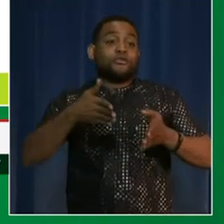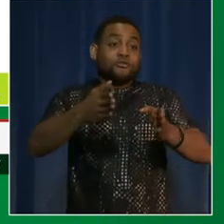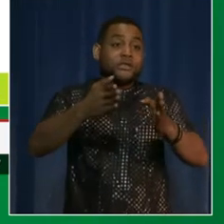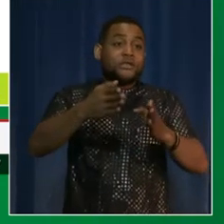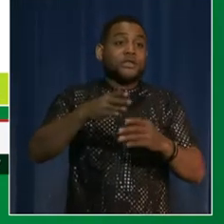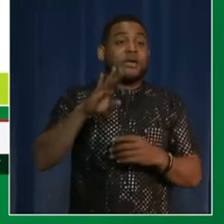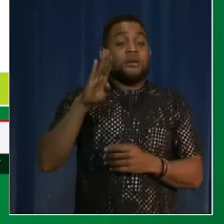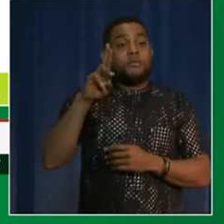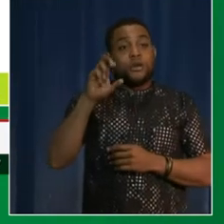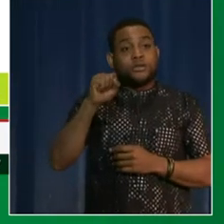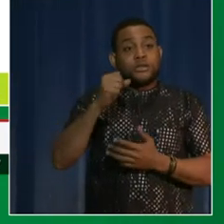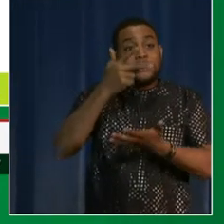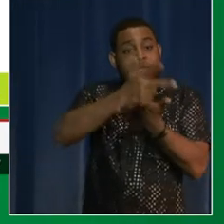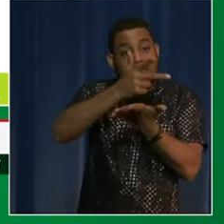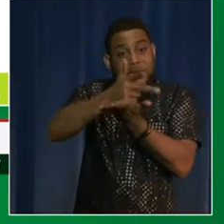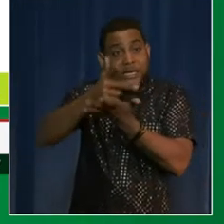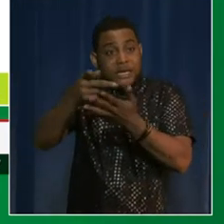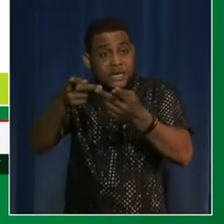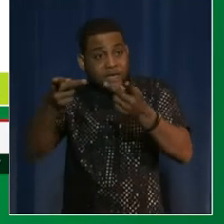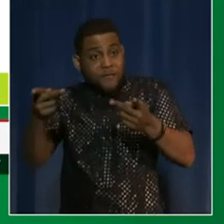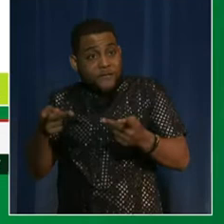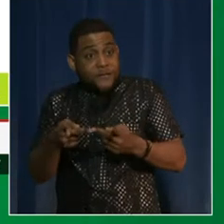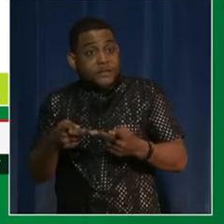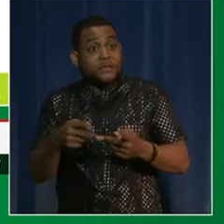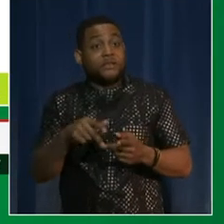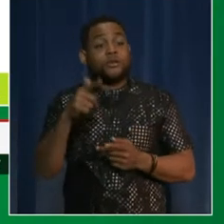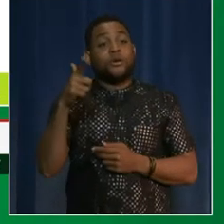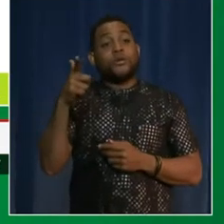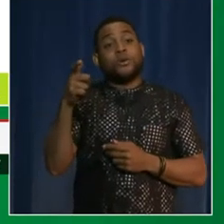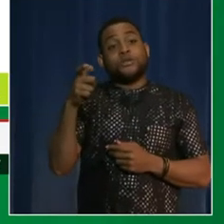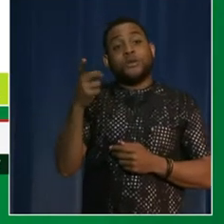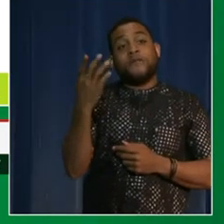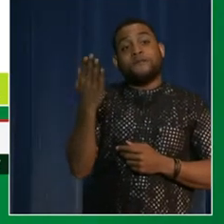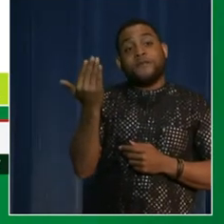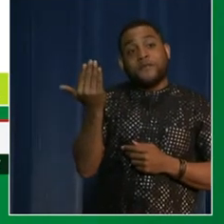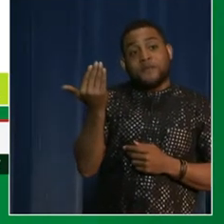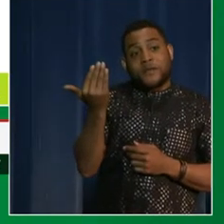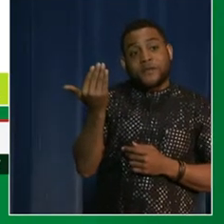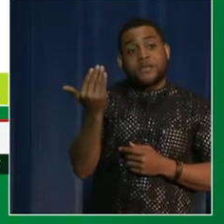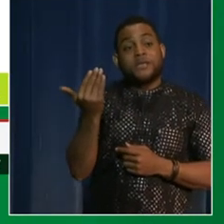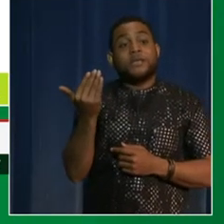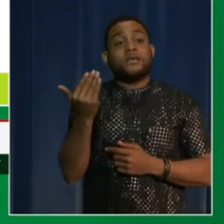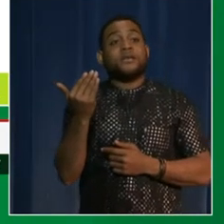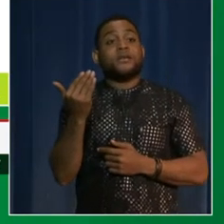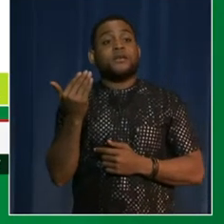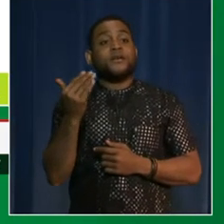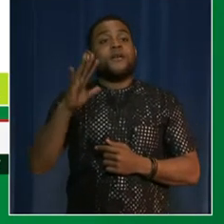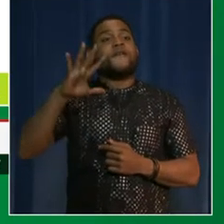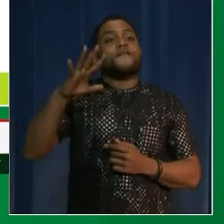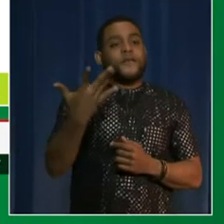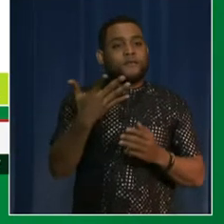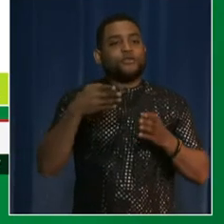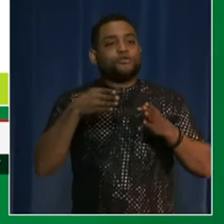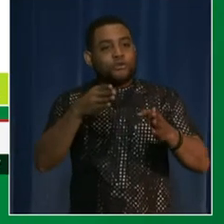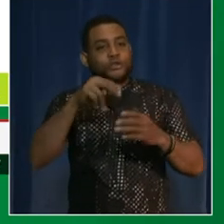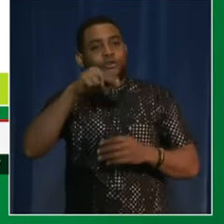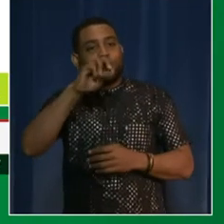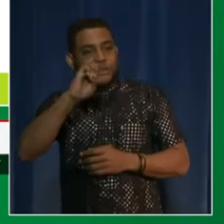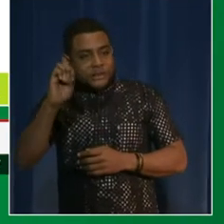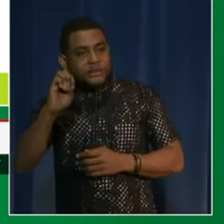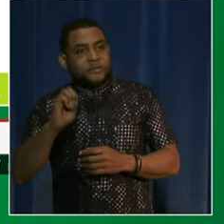lot located at 2115 5th Street Northeast, my apologies. This project is